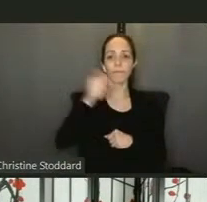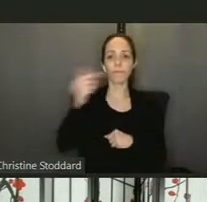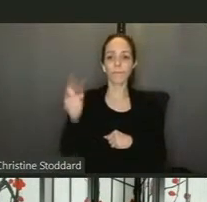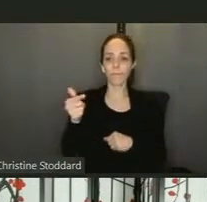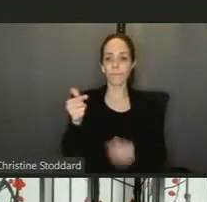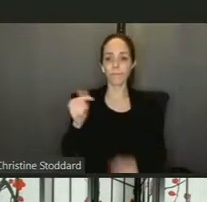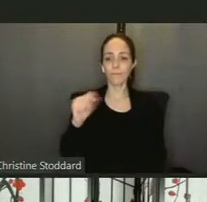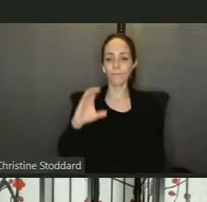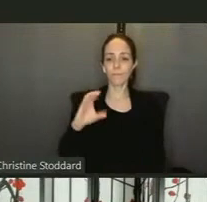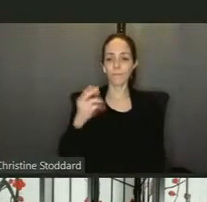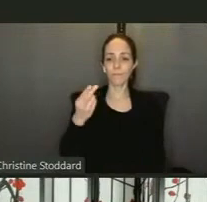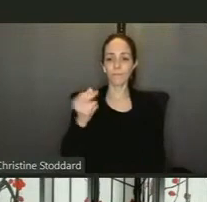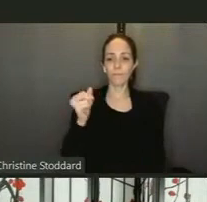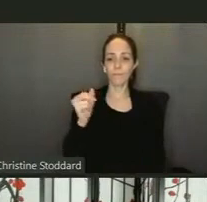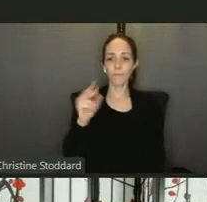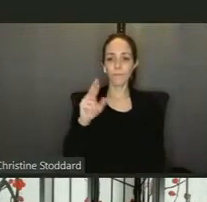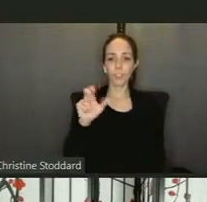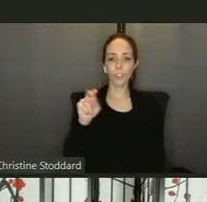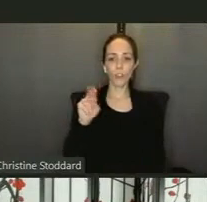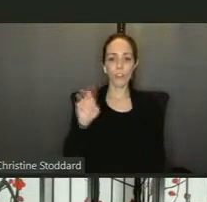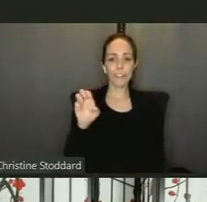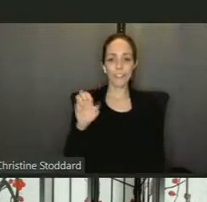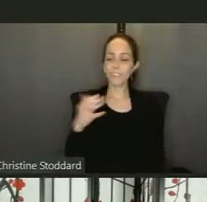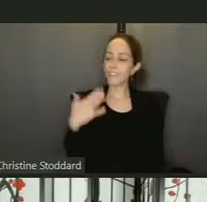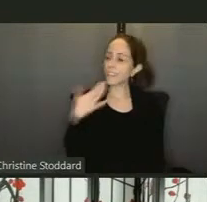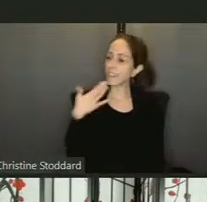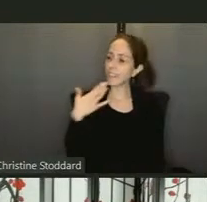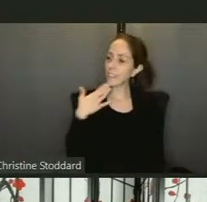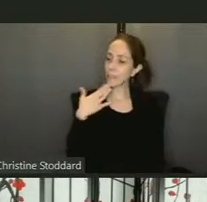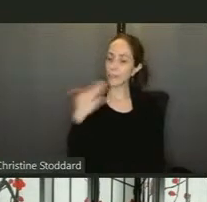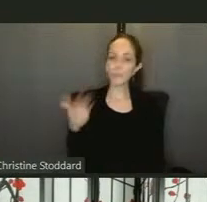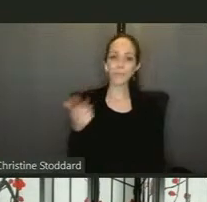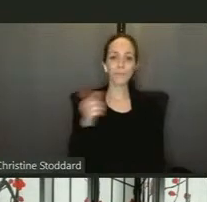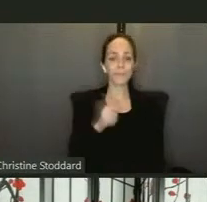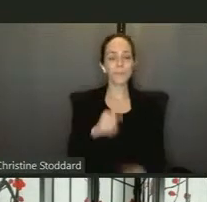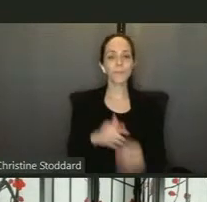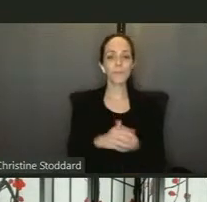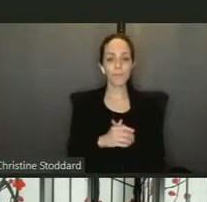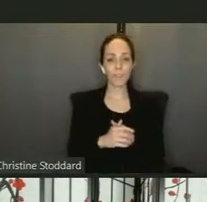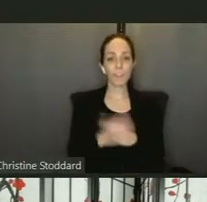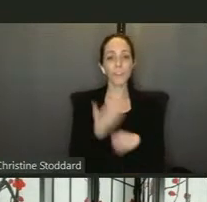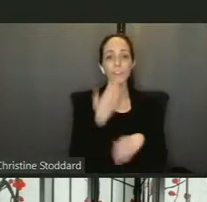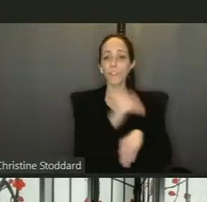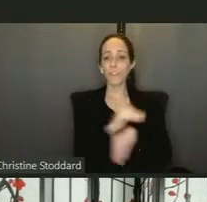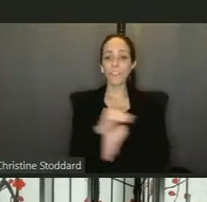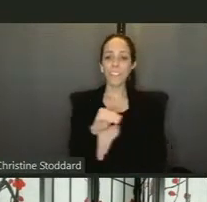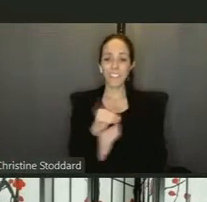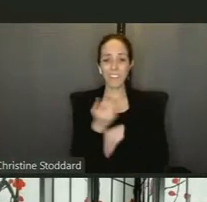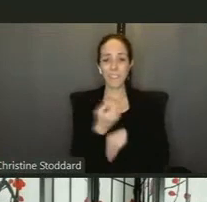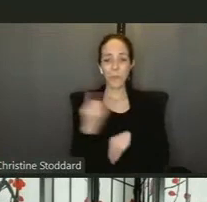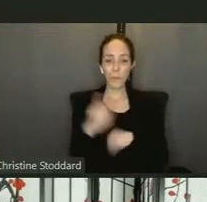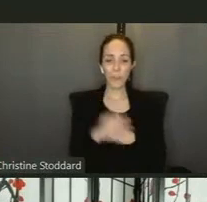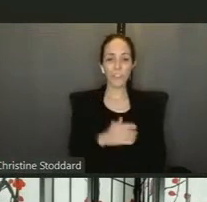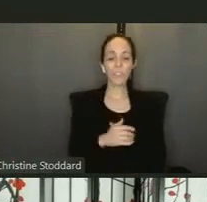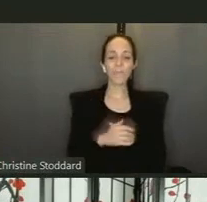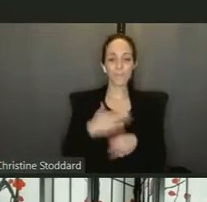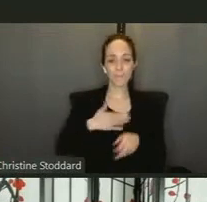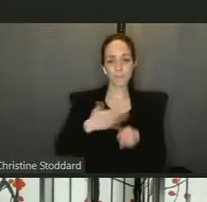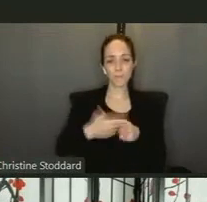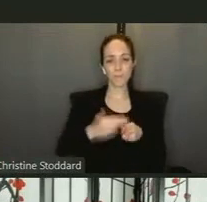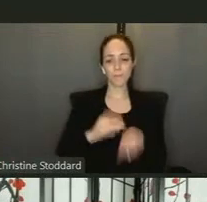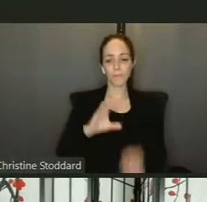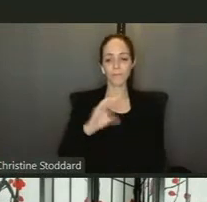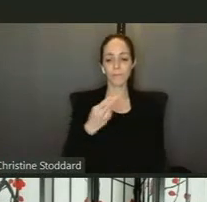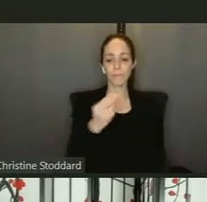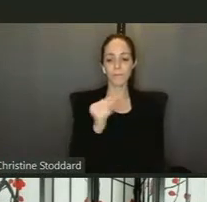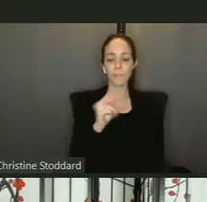Charlene. All right, thank you, Jessica. So good evening, everyone. As it was said, my name is Charlene McGee, and I